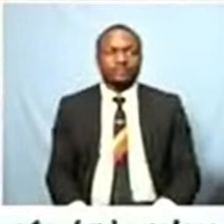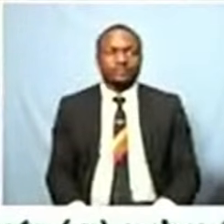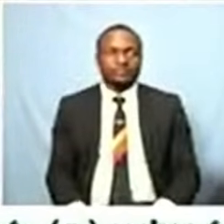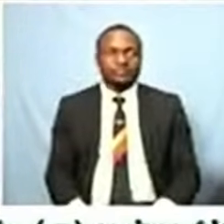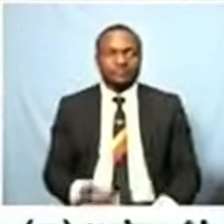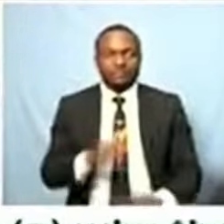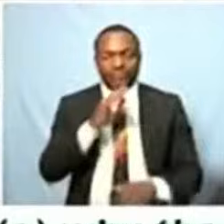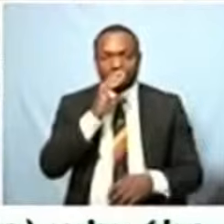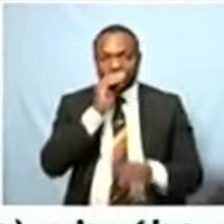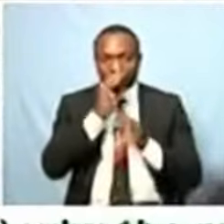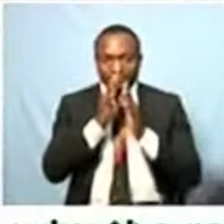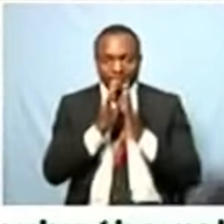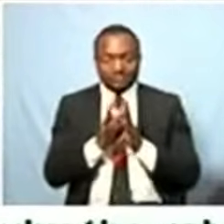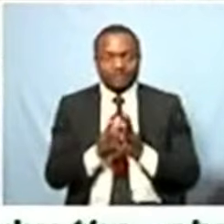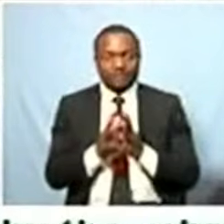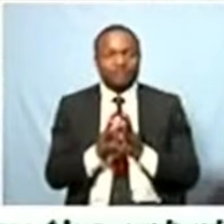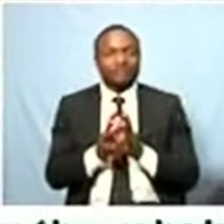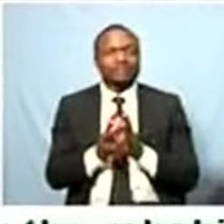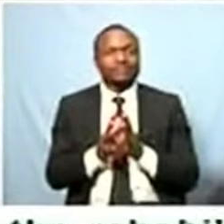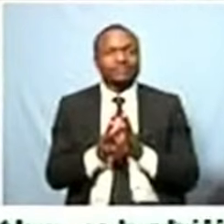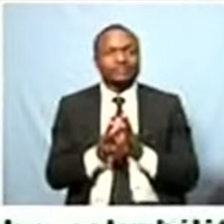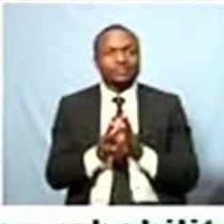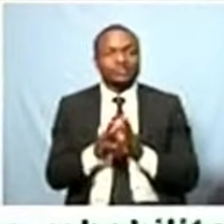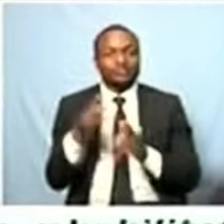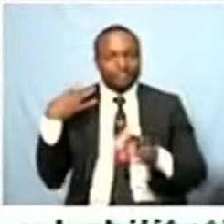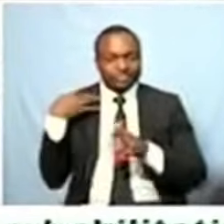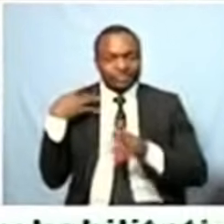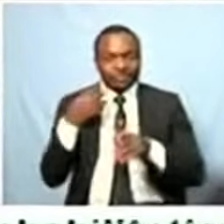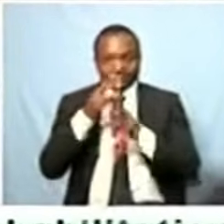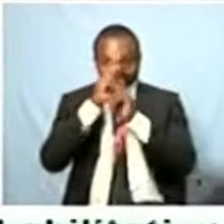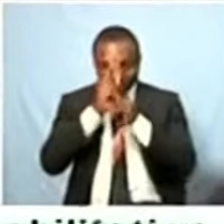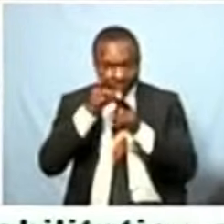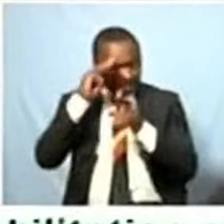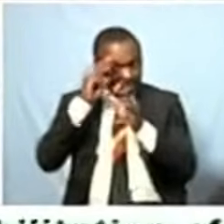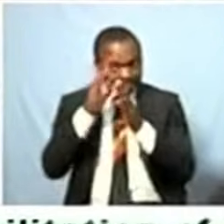Madam Speaker, I was just reminding the Honorable Minister